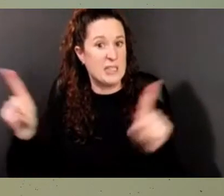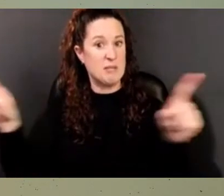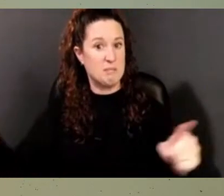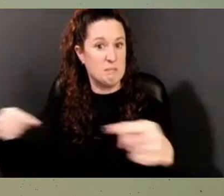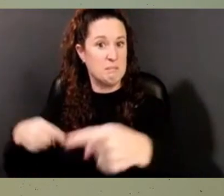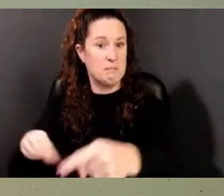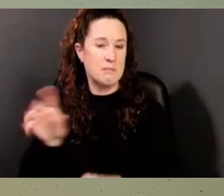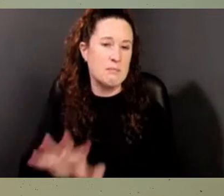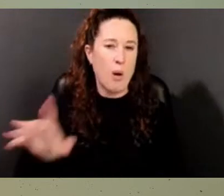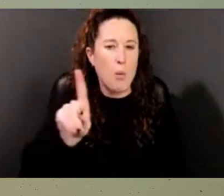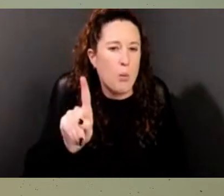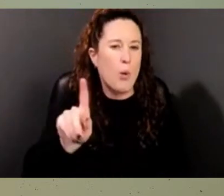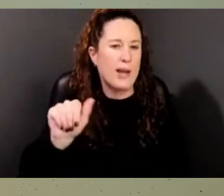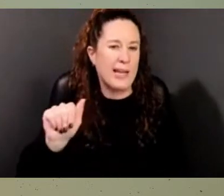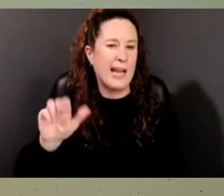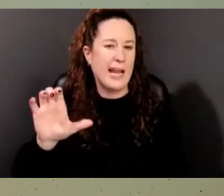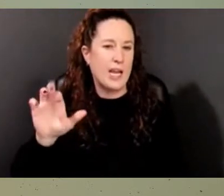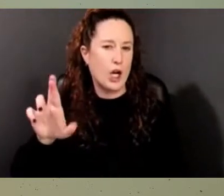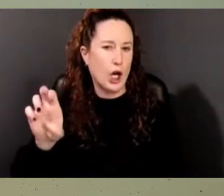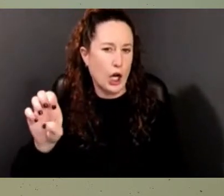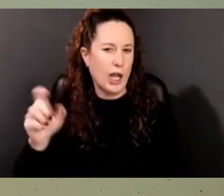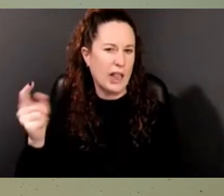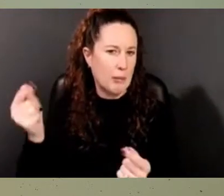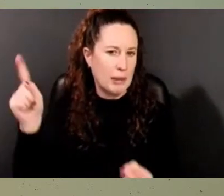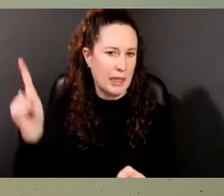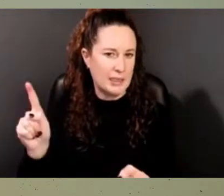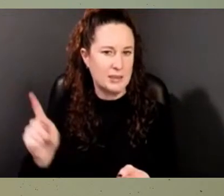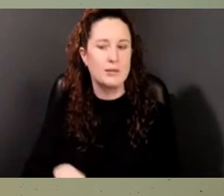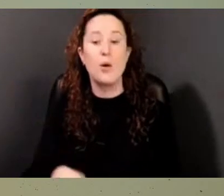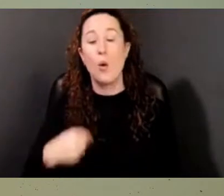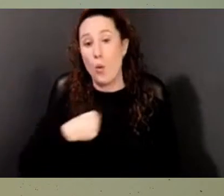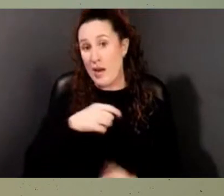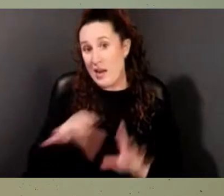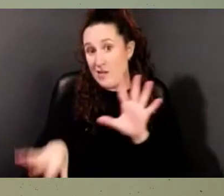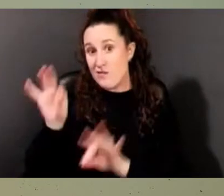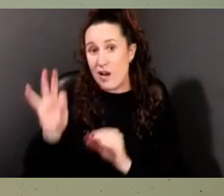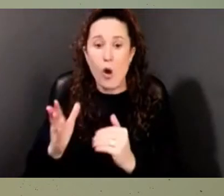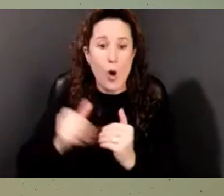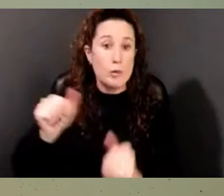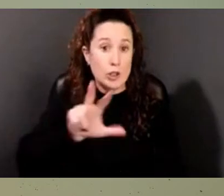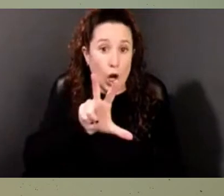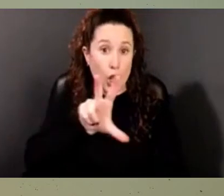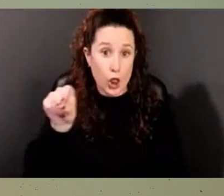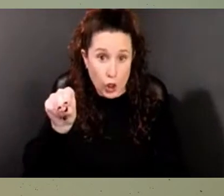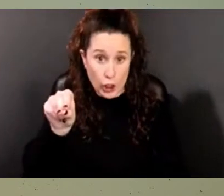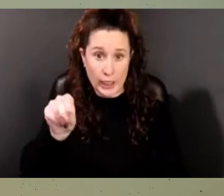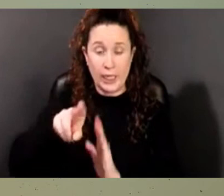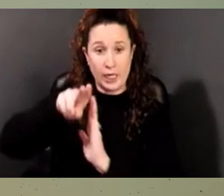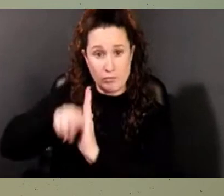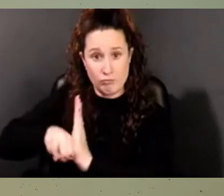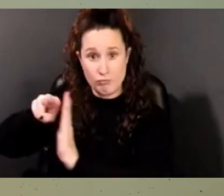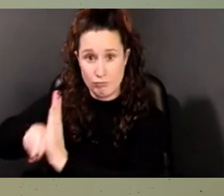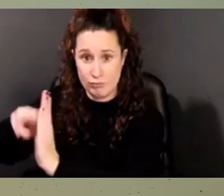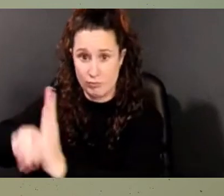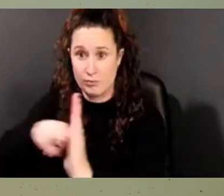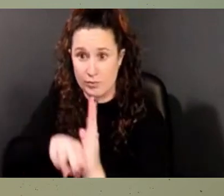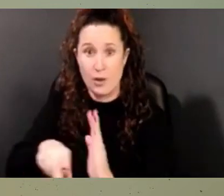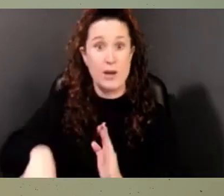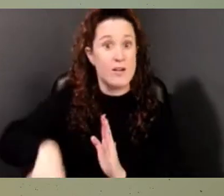acre. We found almost 30 grave shafts. We found post